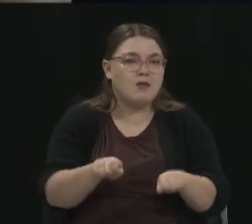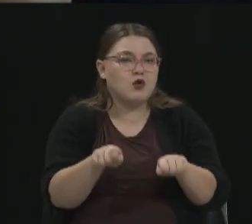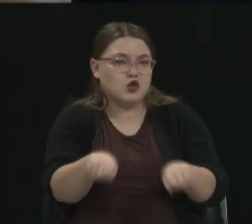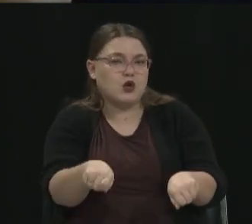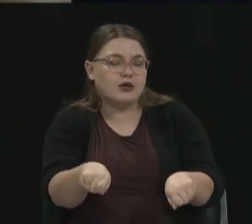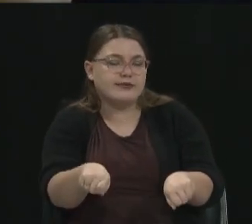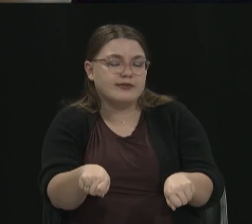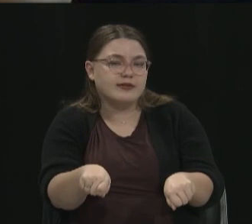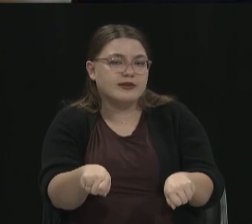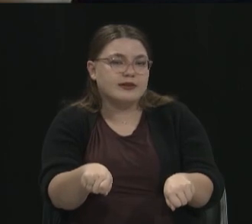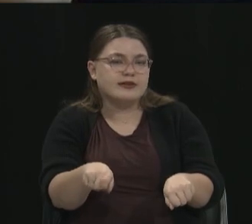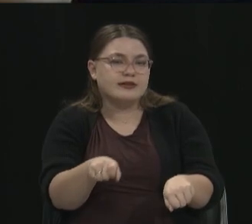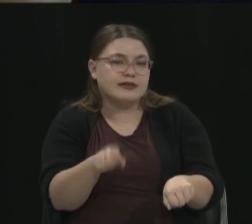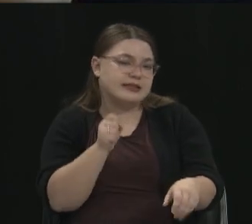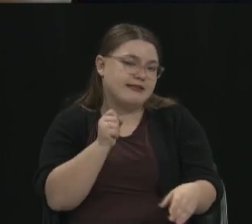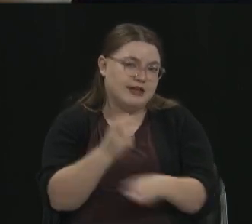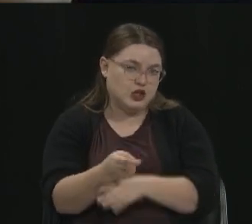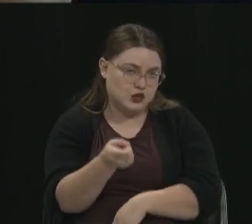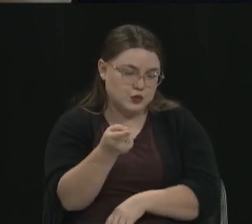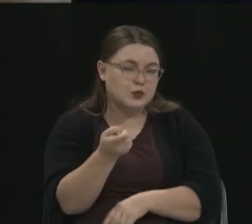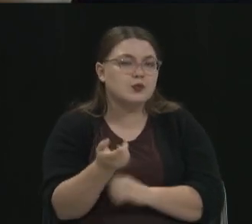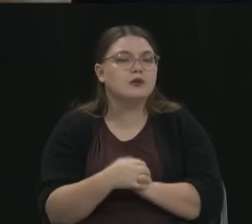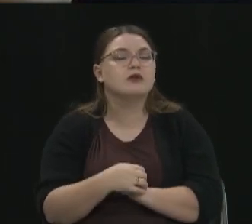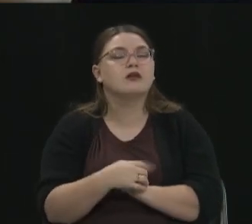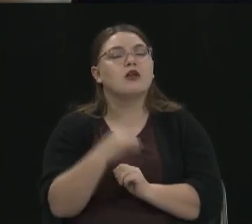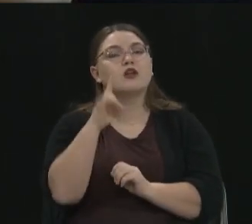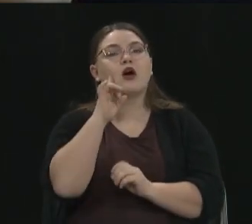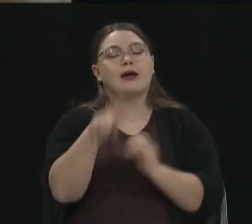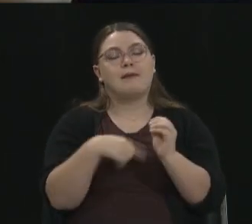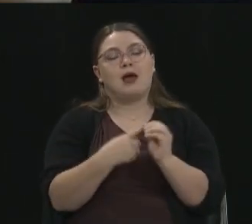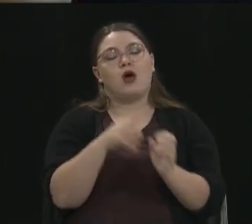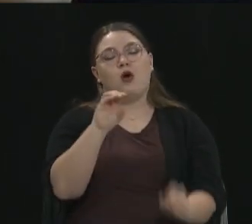we can jump ahead to, Ohio,